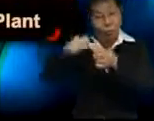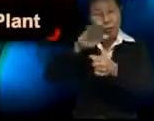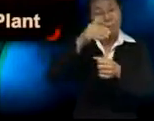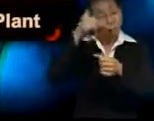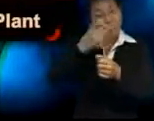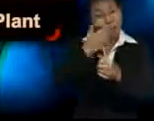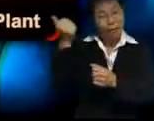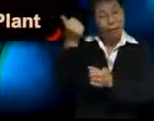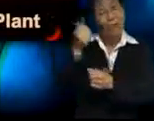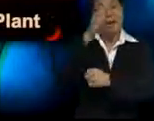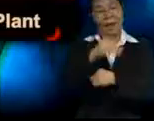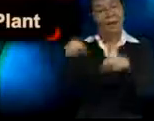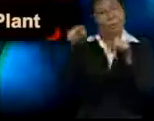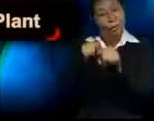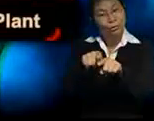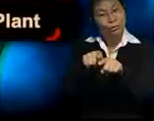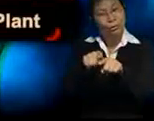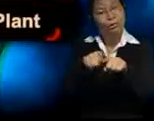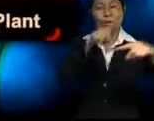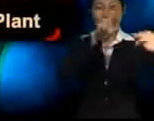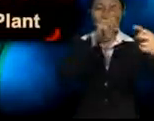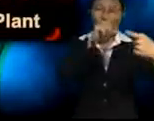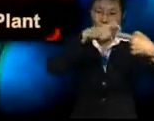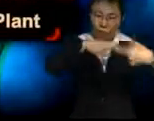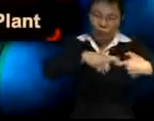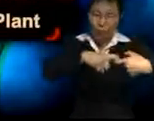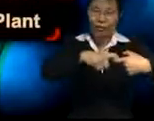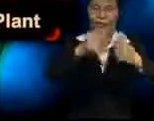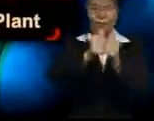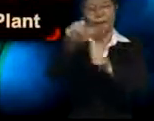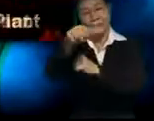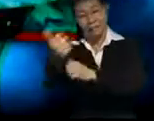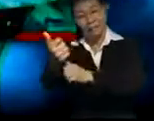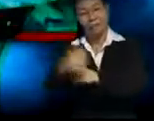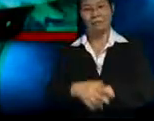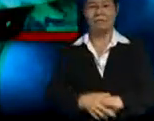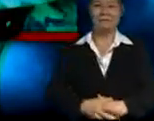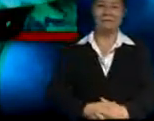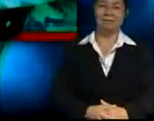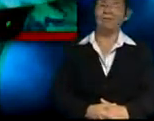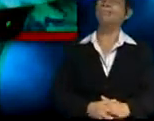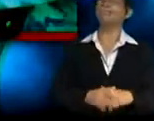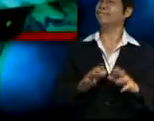better and also to relate them to one another.